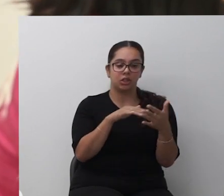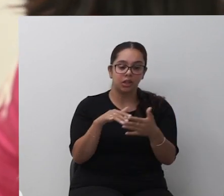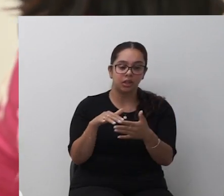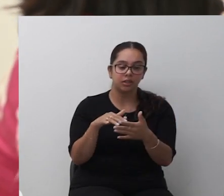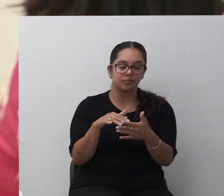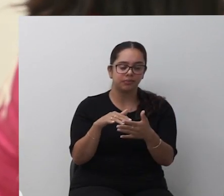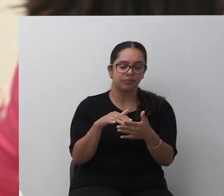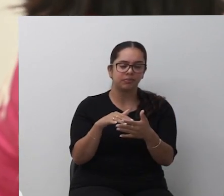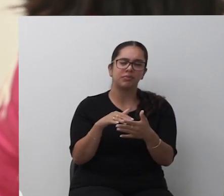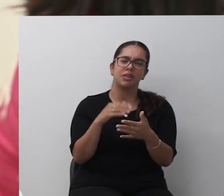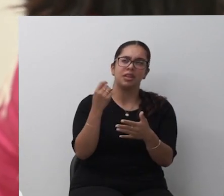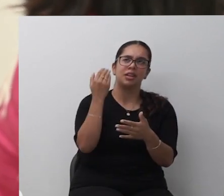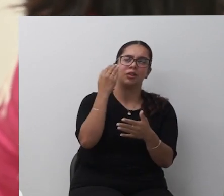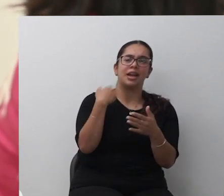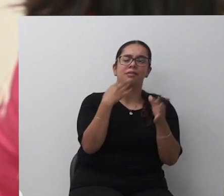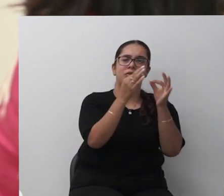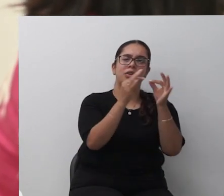the there's this phrase of